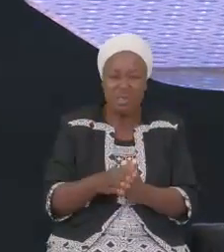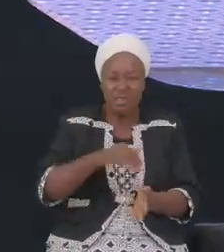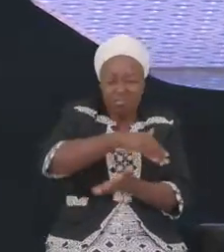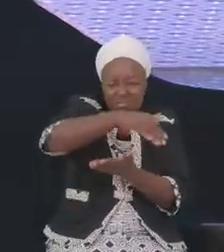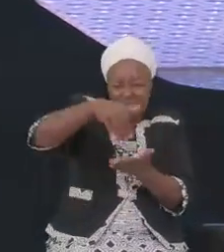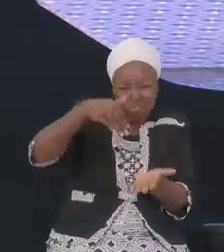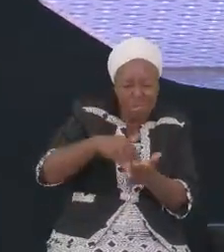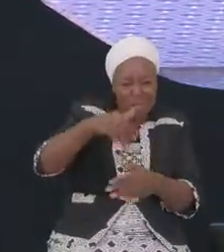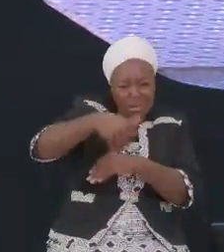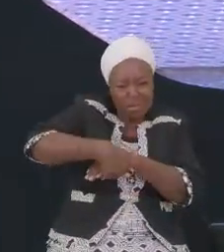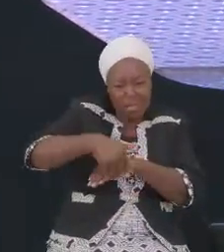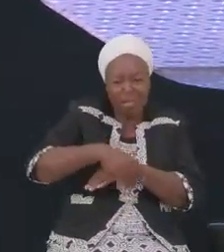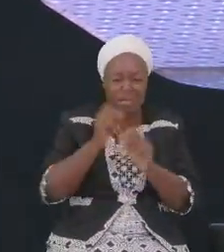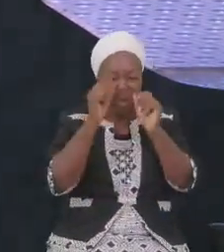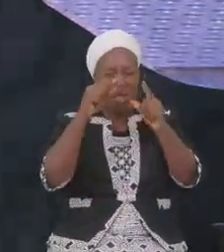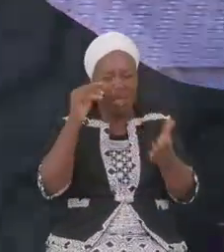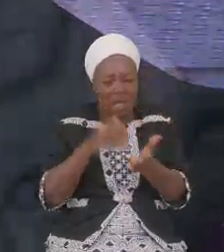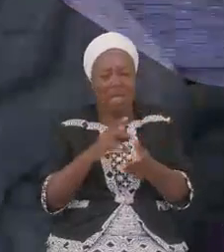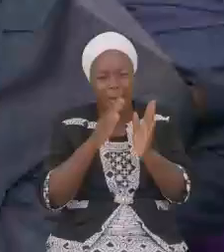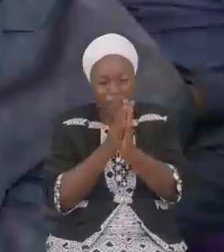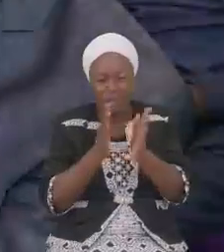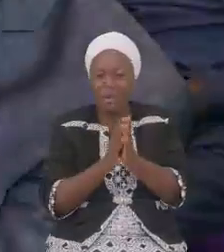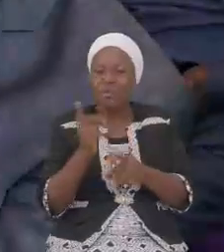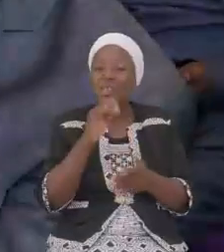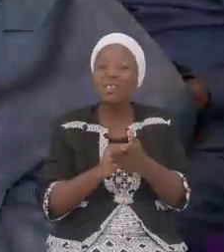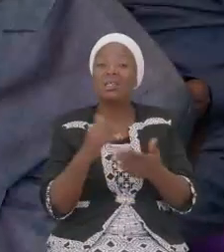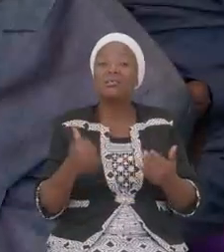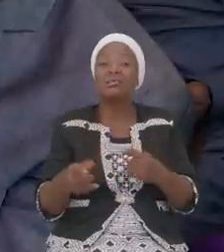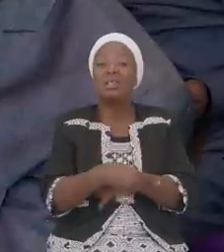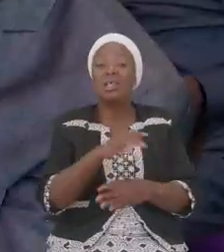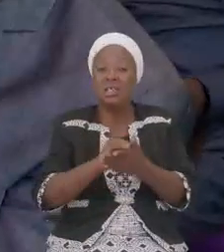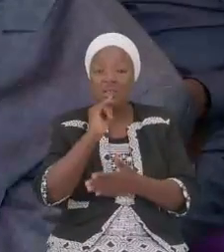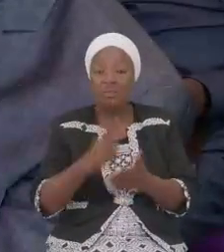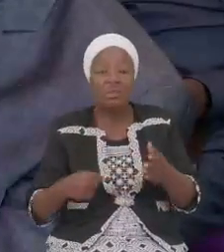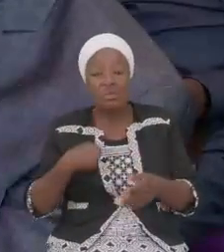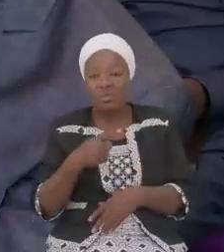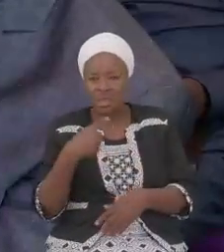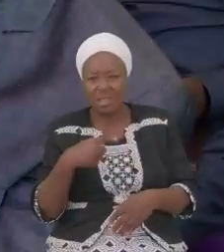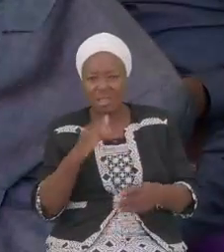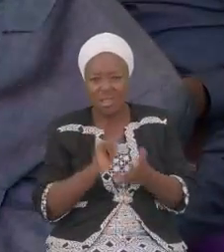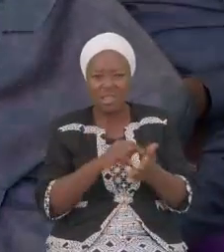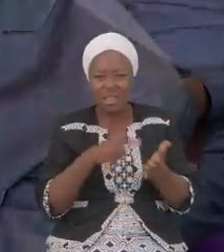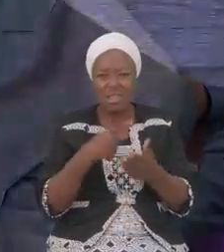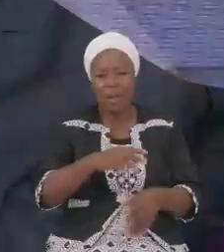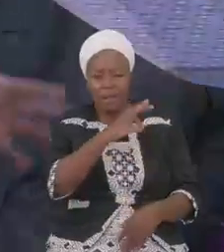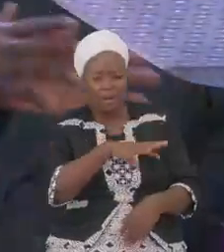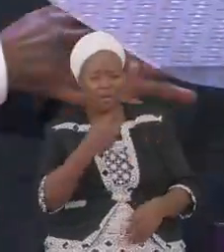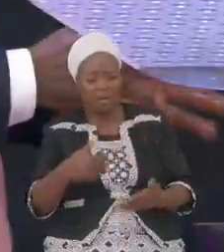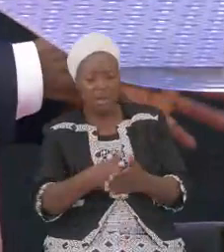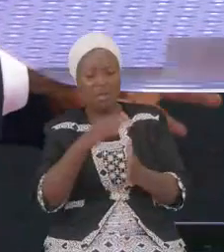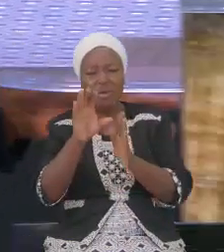pray. Where is that today? That's what we're saying. And this is the benefit of the new covenant that the